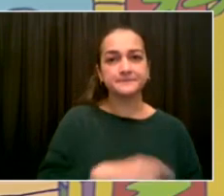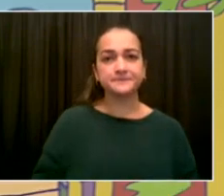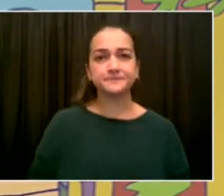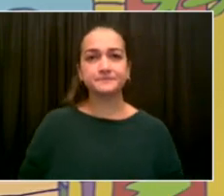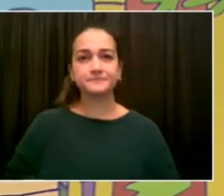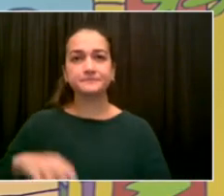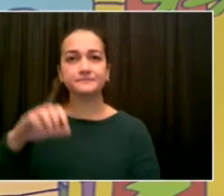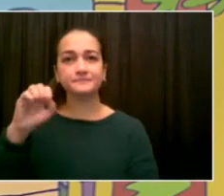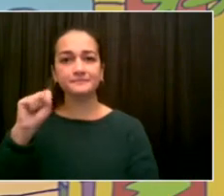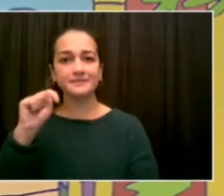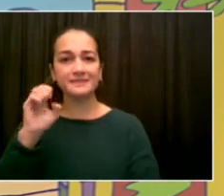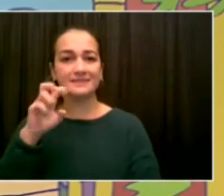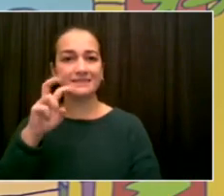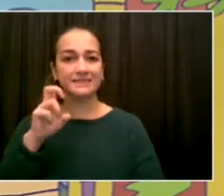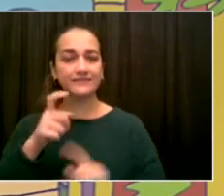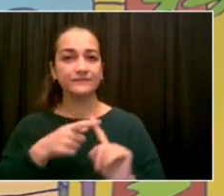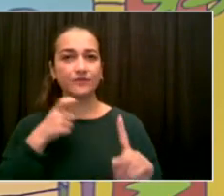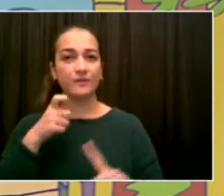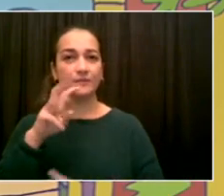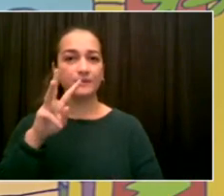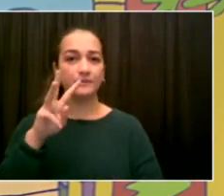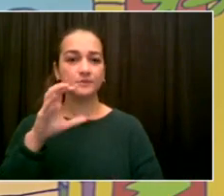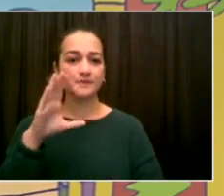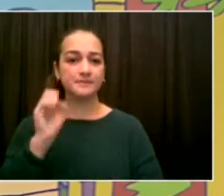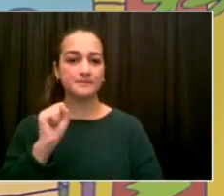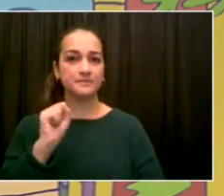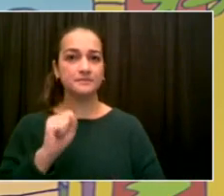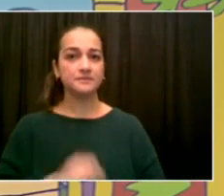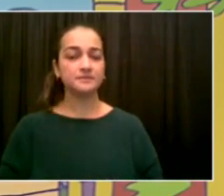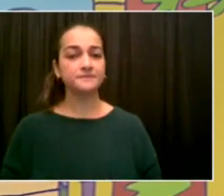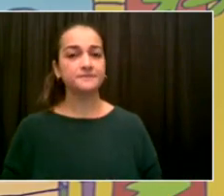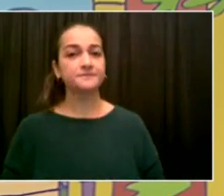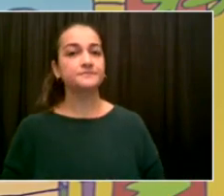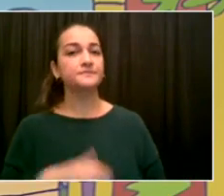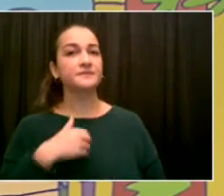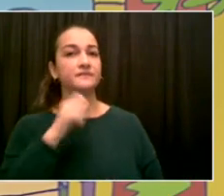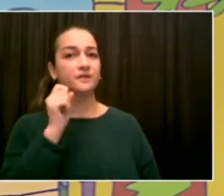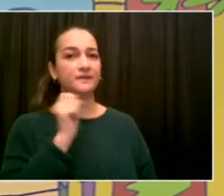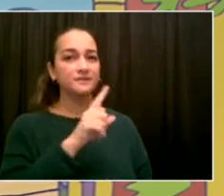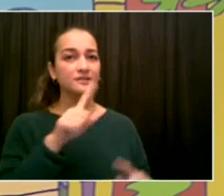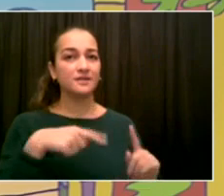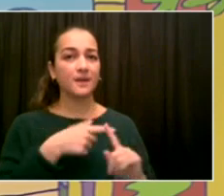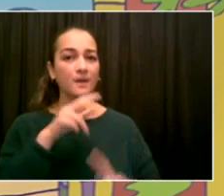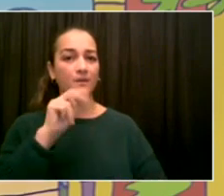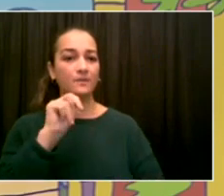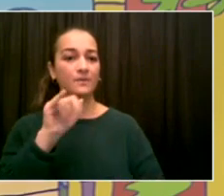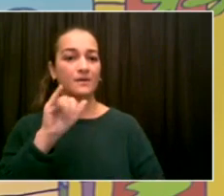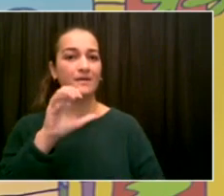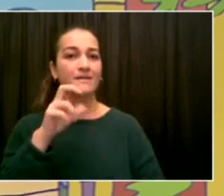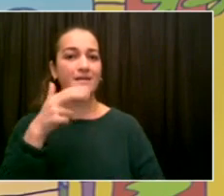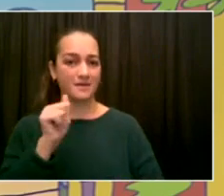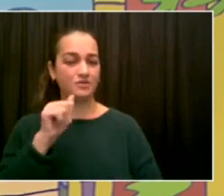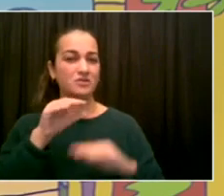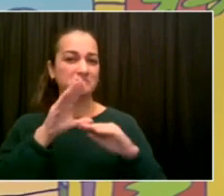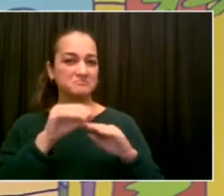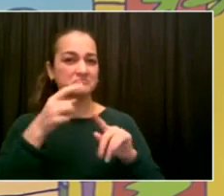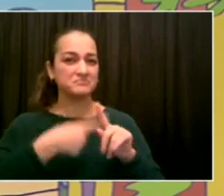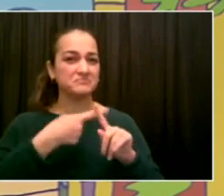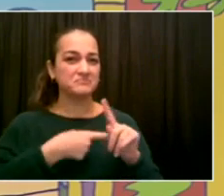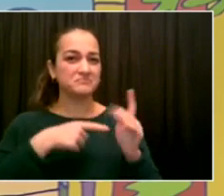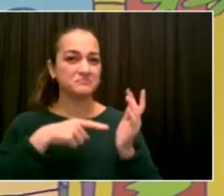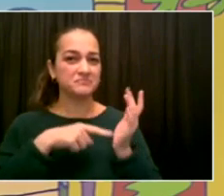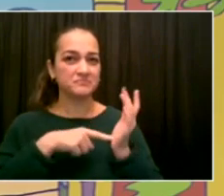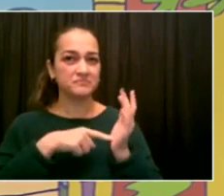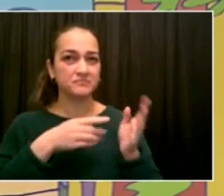up for 5 years at this point, that is, you know, entirely within your tenure. So what has taken so long to bring attention to